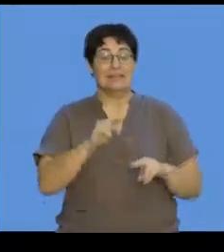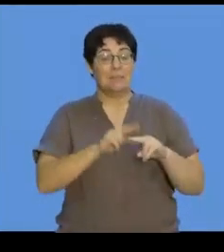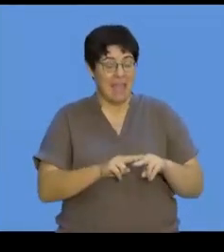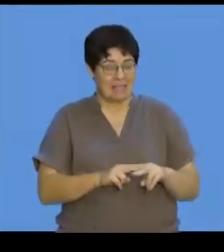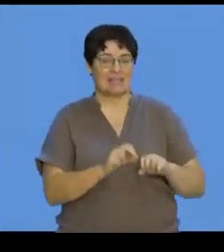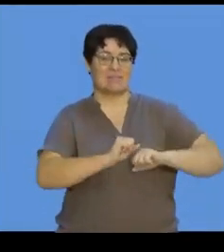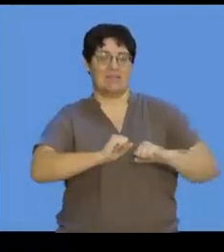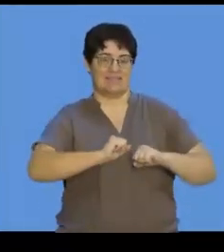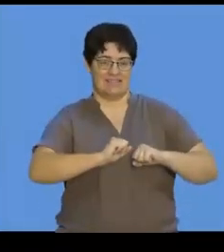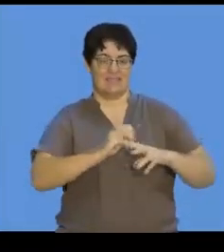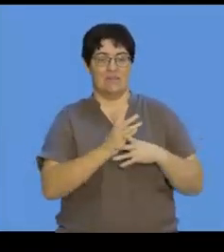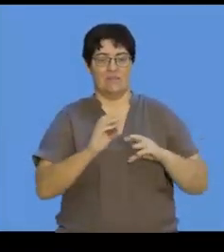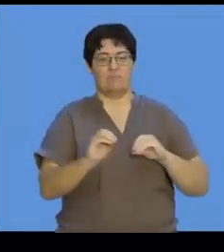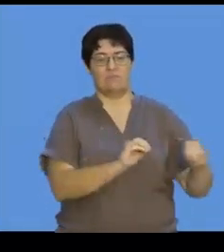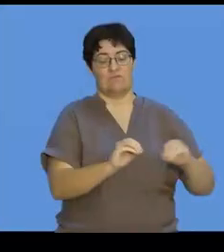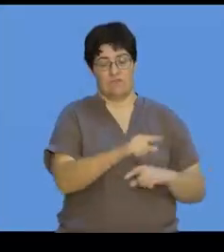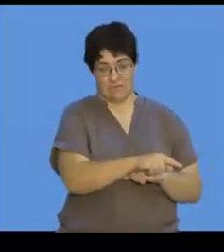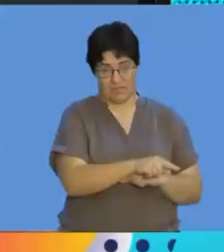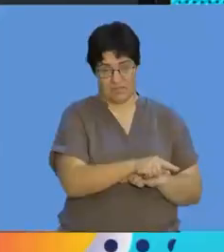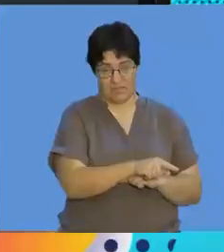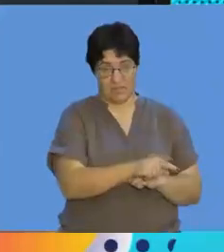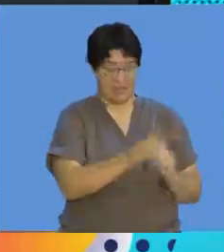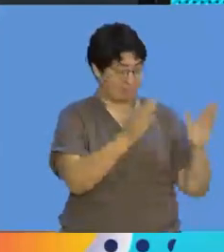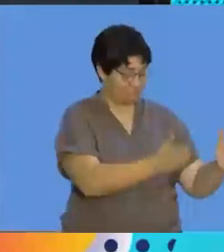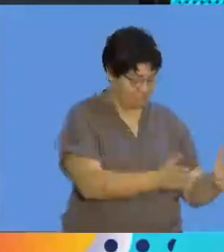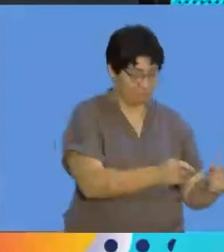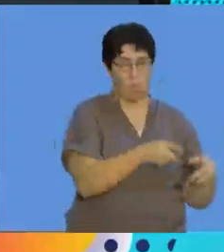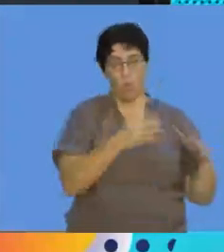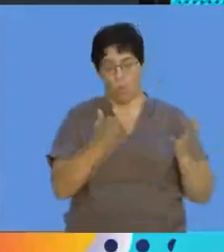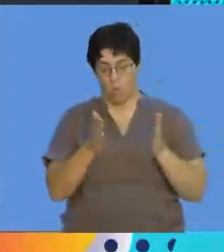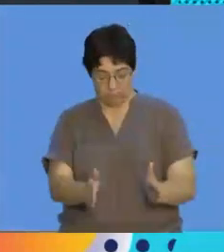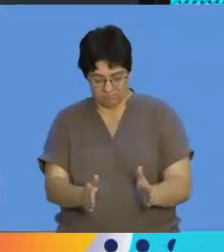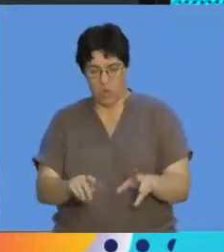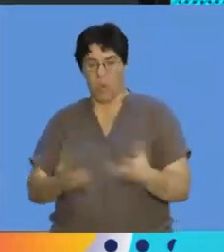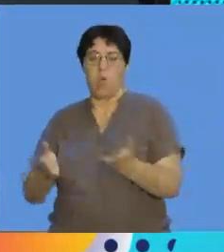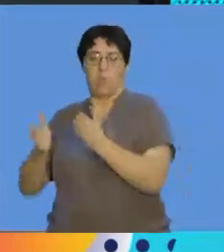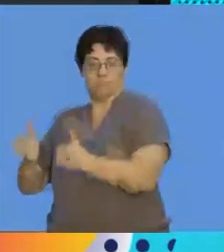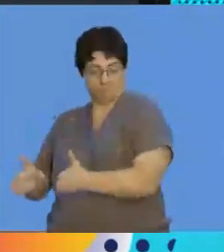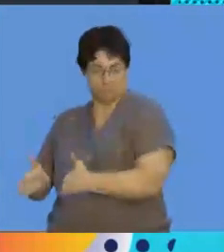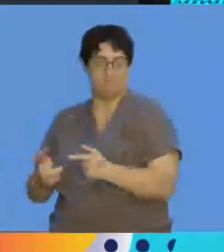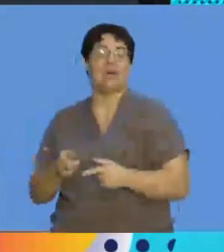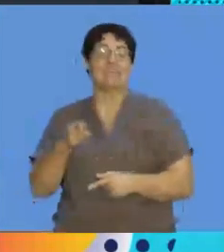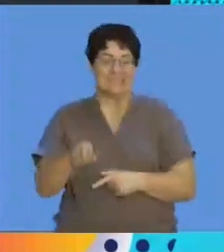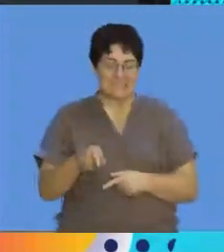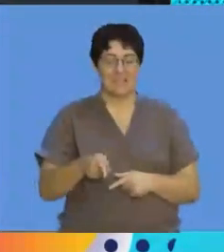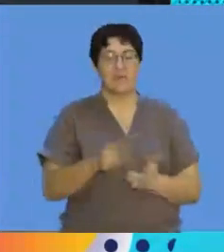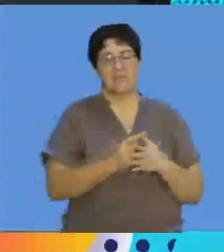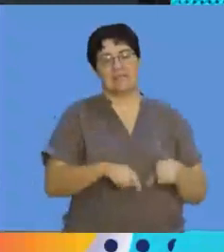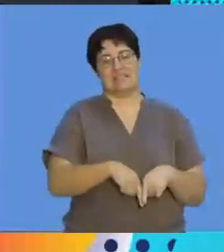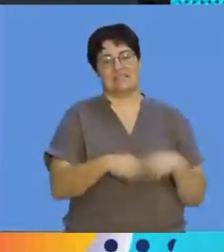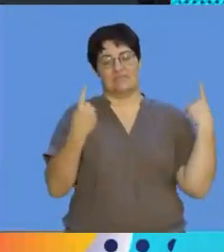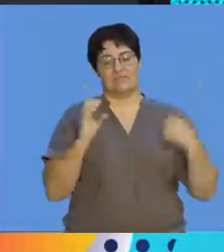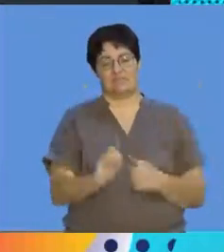on the state or the phase in which that substance is found, then there will obviously be the difference